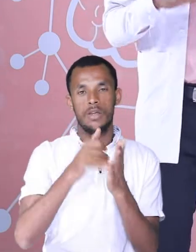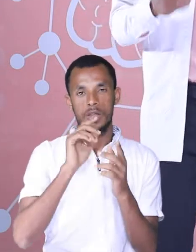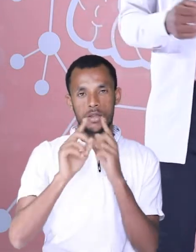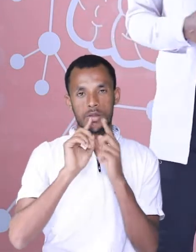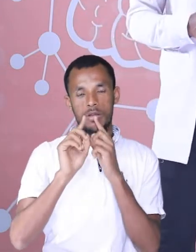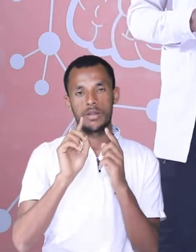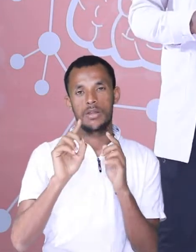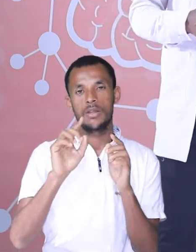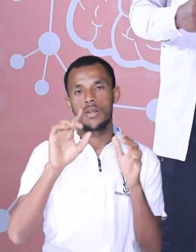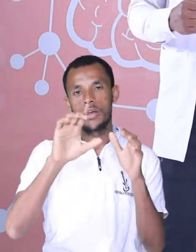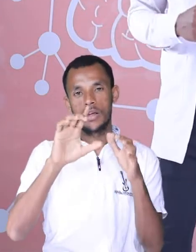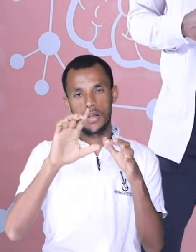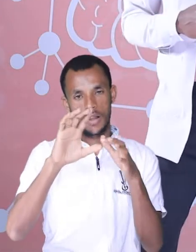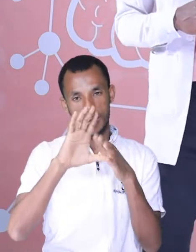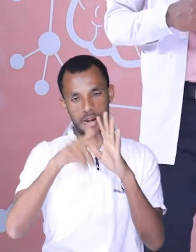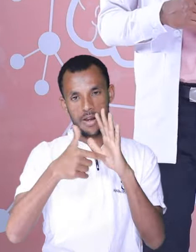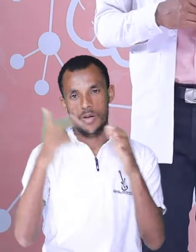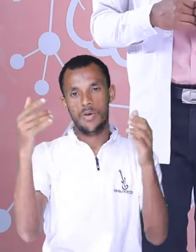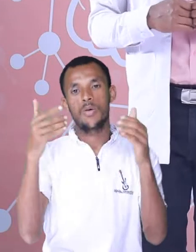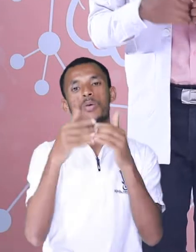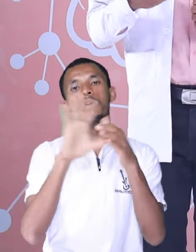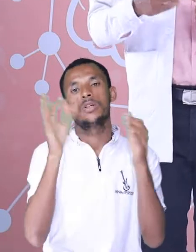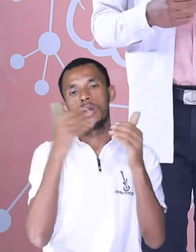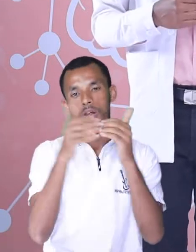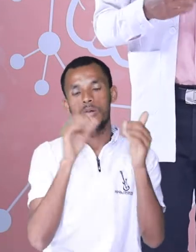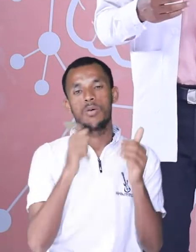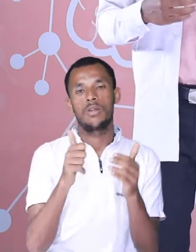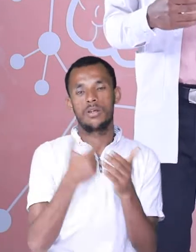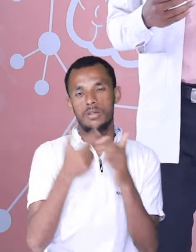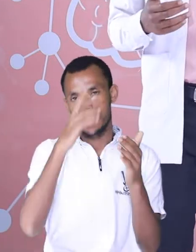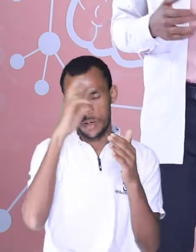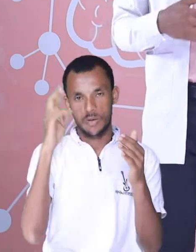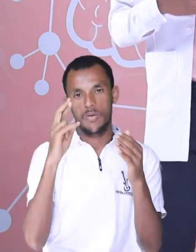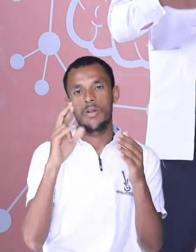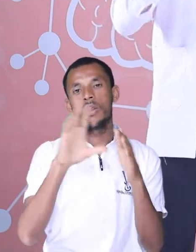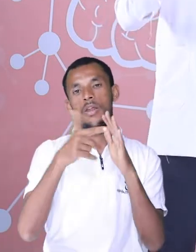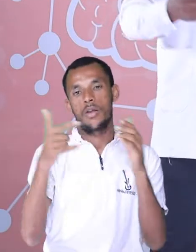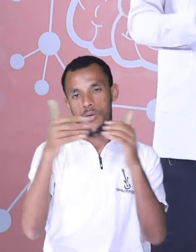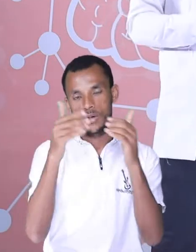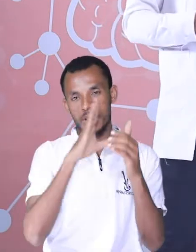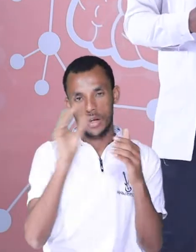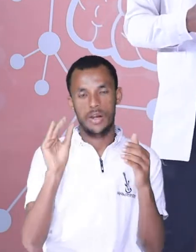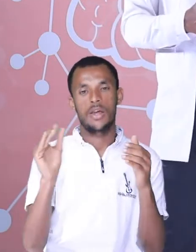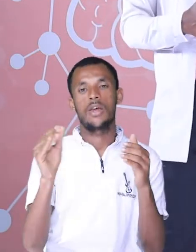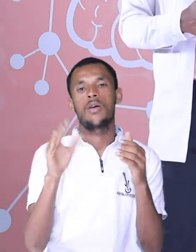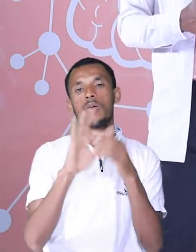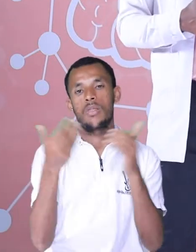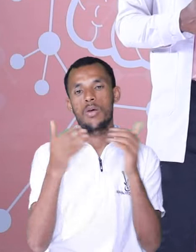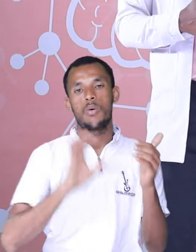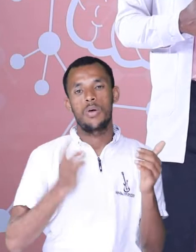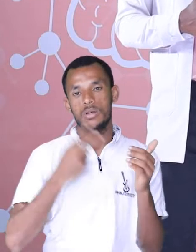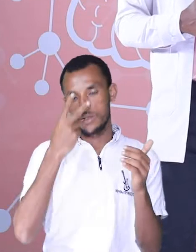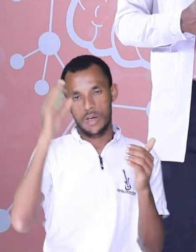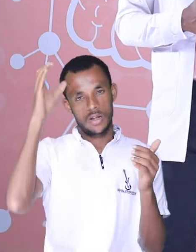about linear equation and inequality. In the case of linear equation and inequality, we discussed also a Cartesian coordinate